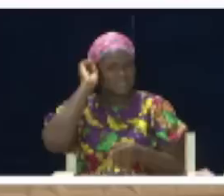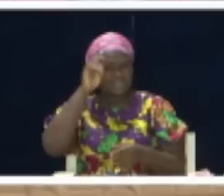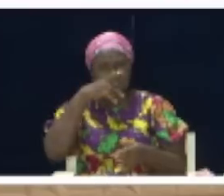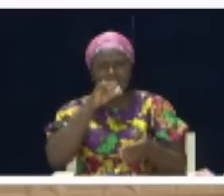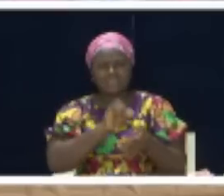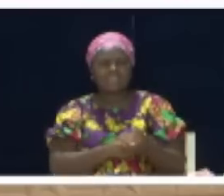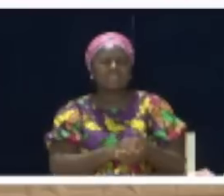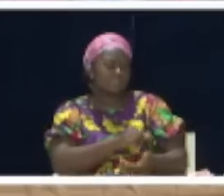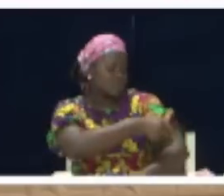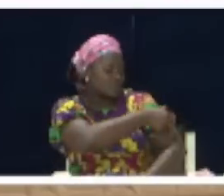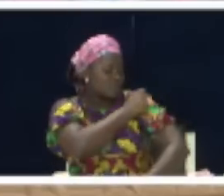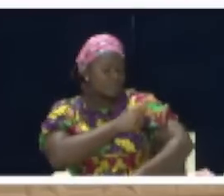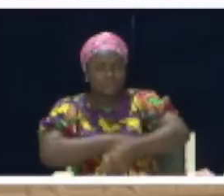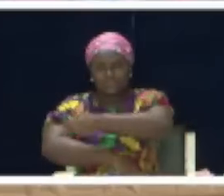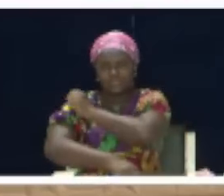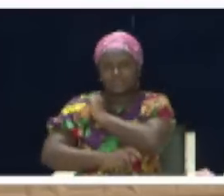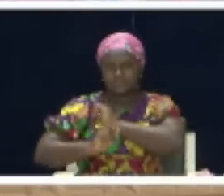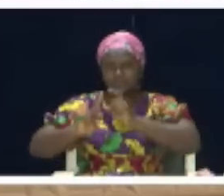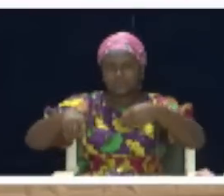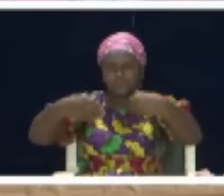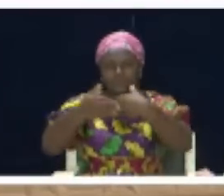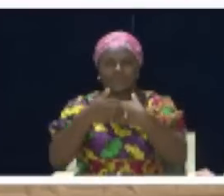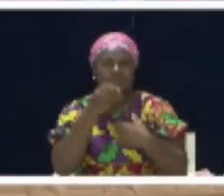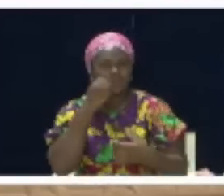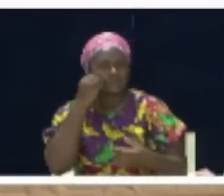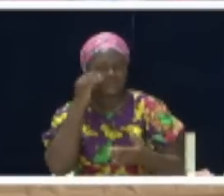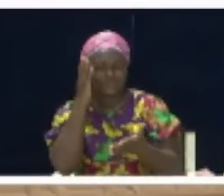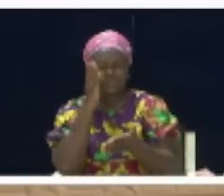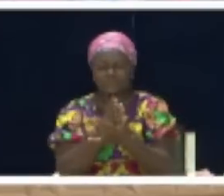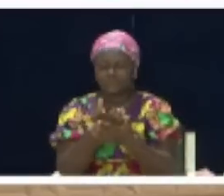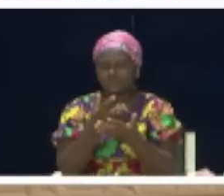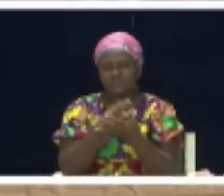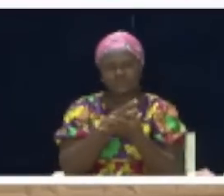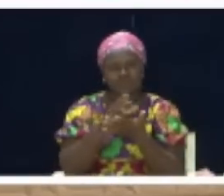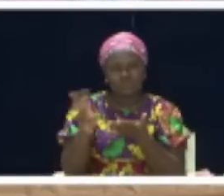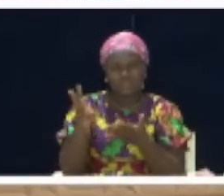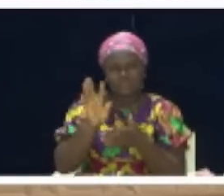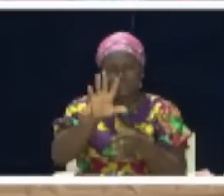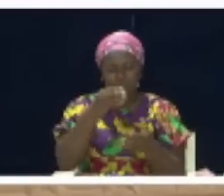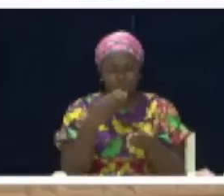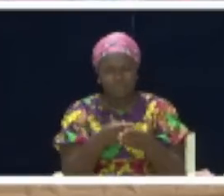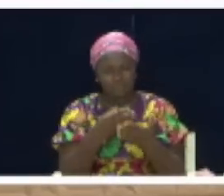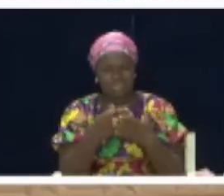Stop wasting your money here. There's nothing anybody can do for you.